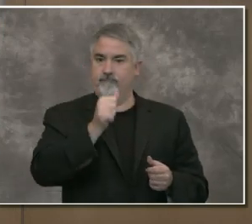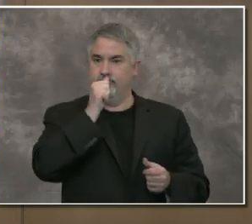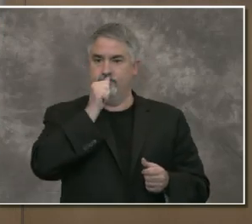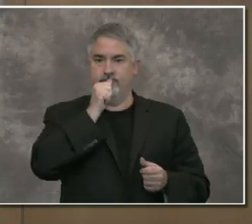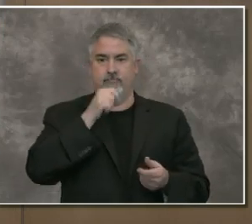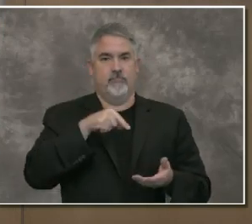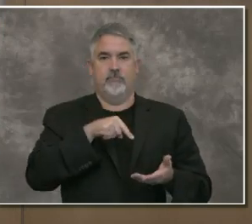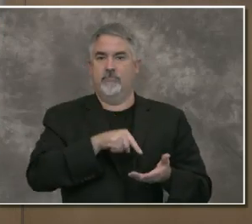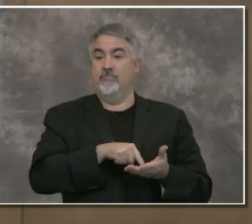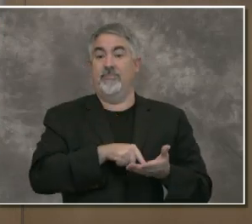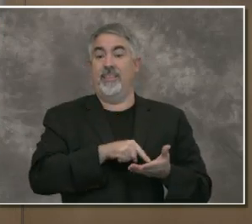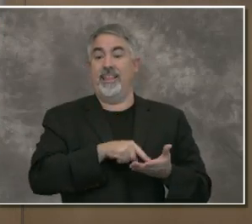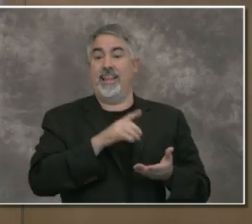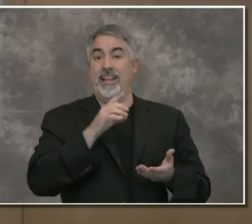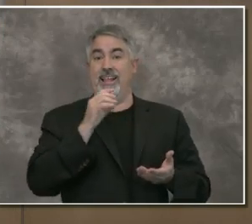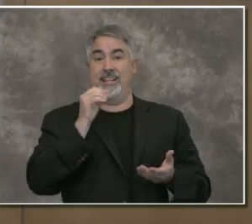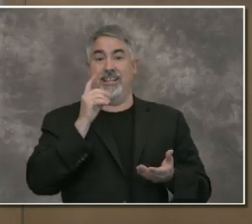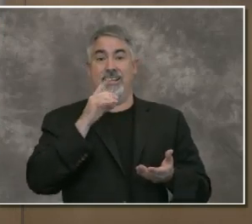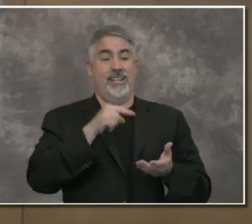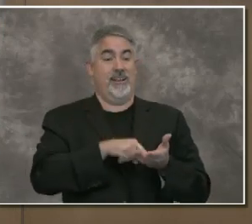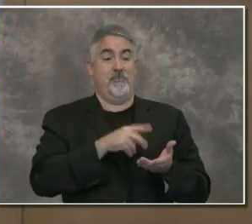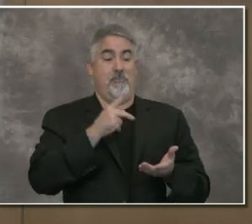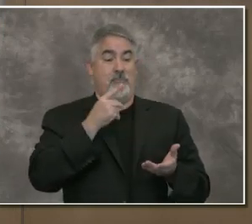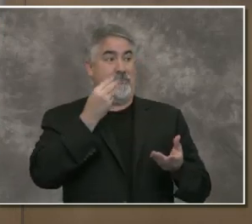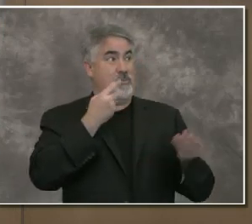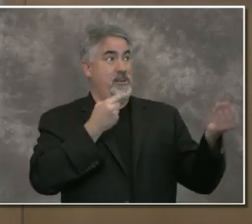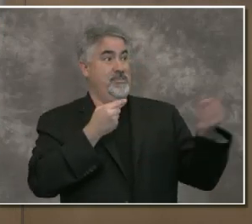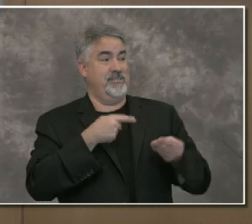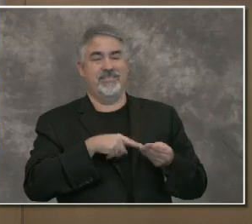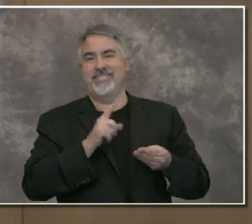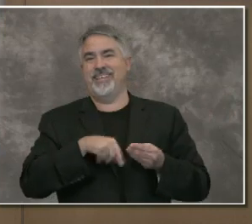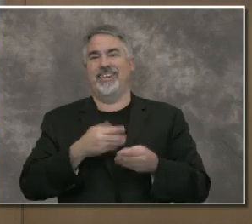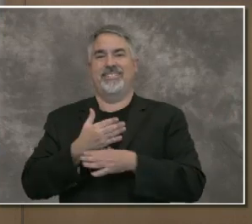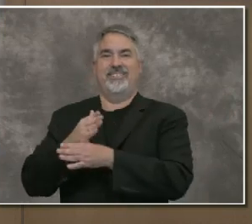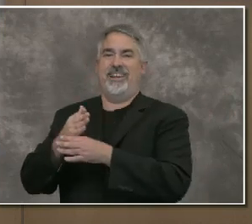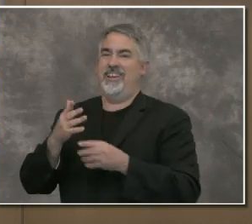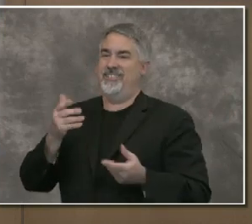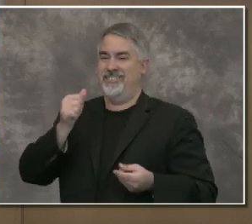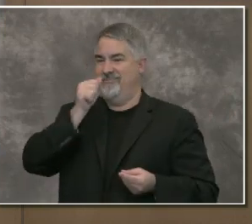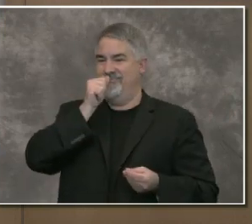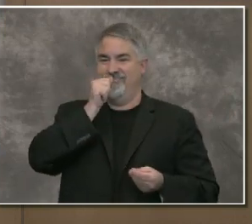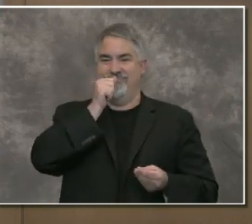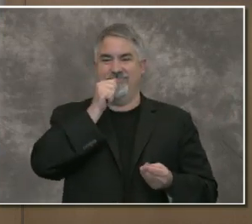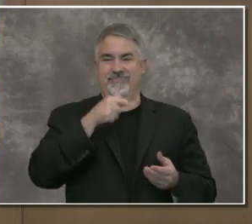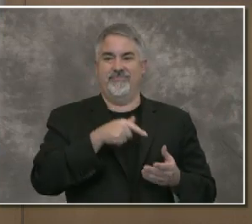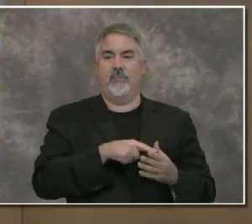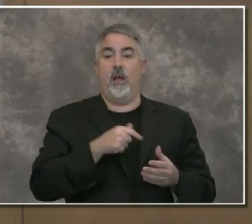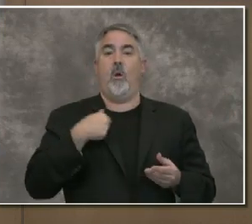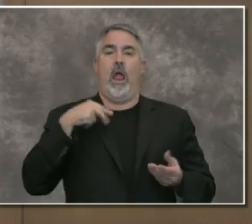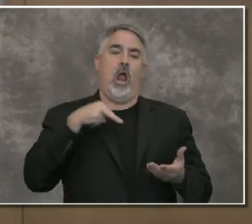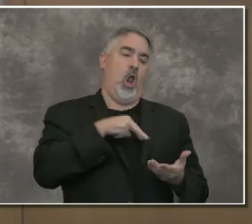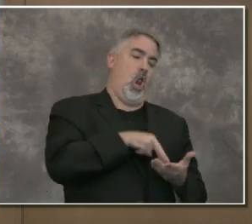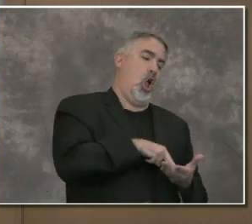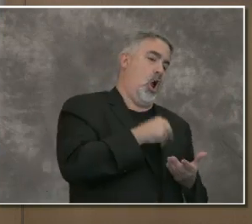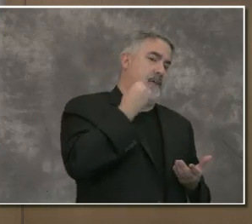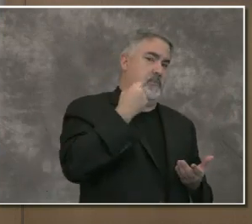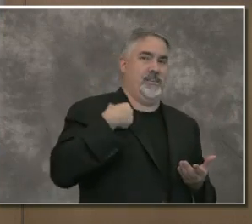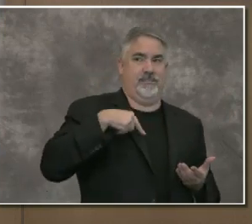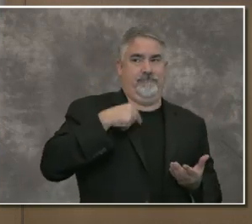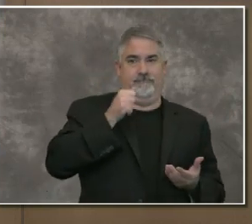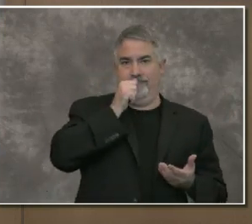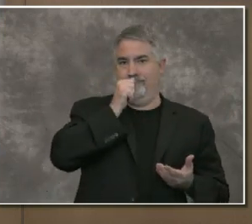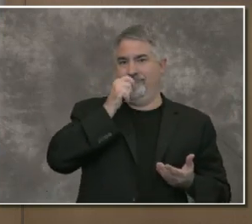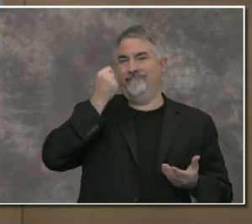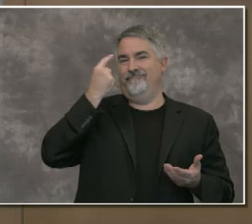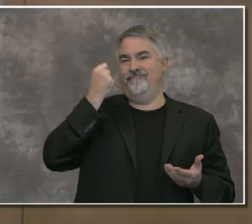us to get personal information and allows us as the health department to investigate and get medical records. And